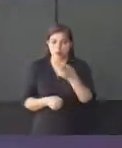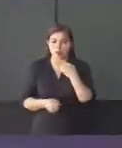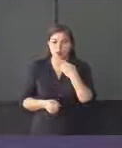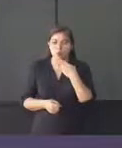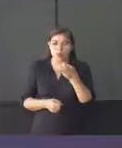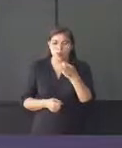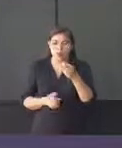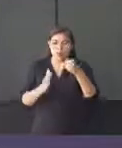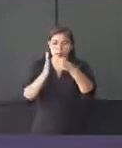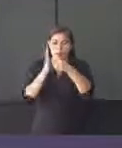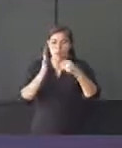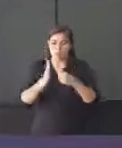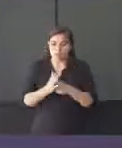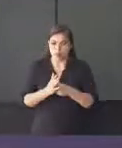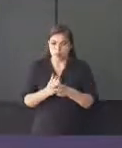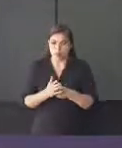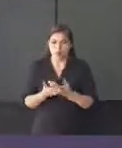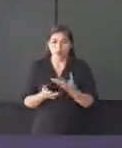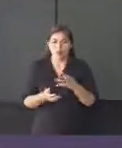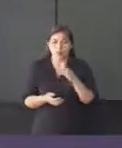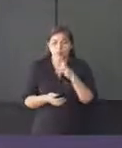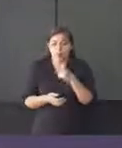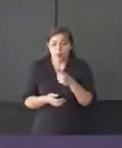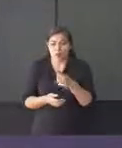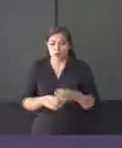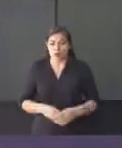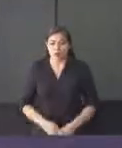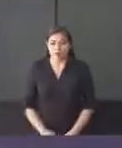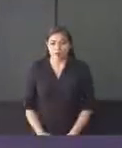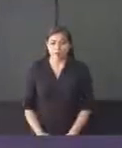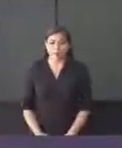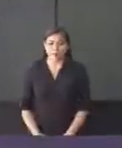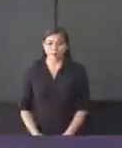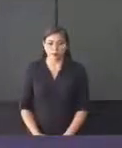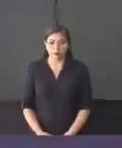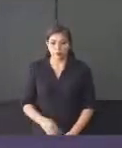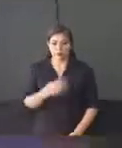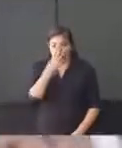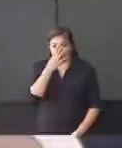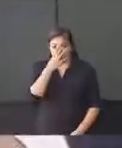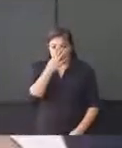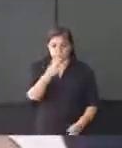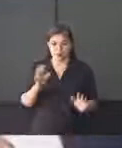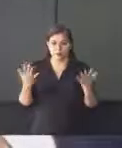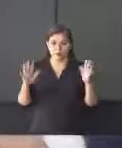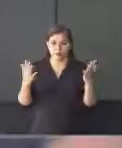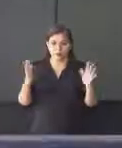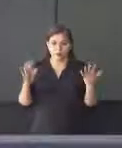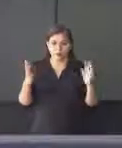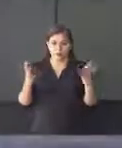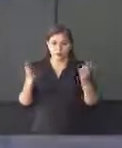the use of said systems has become the most important one.